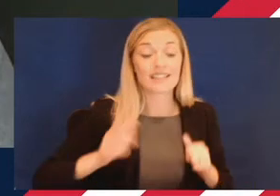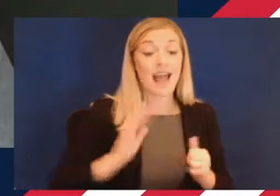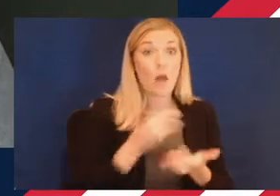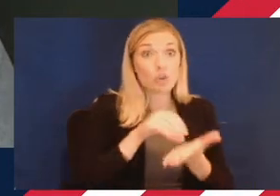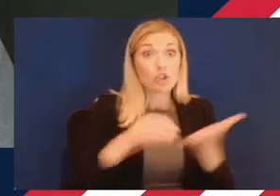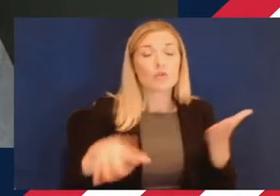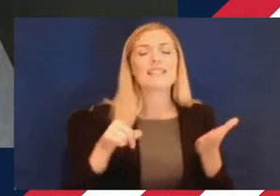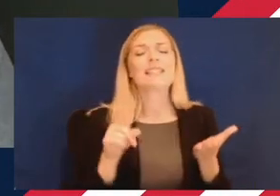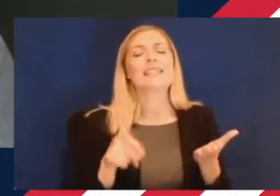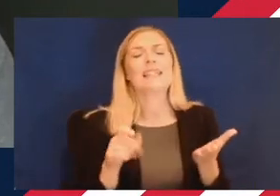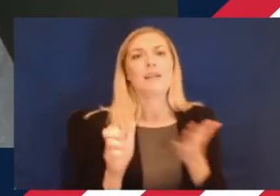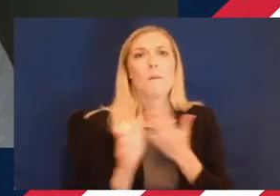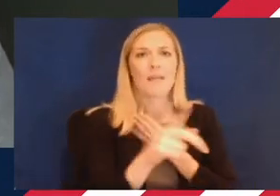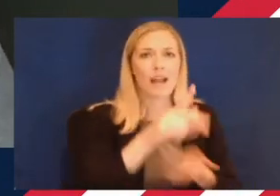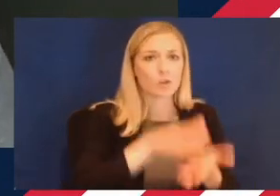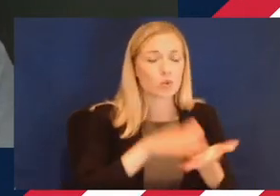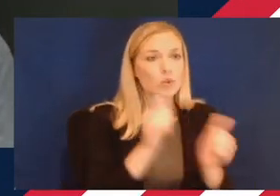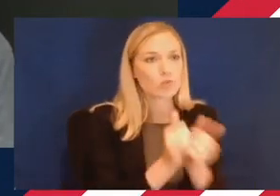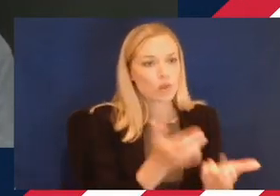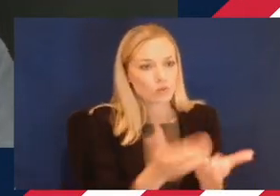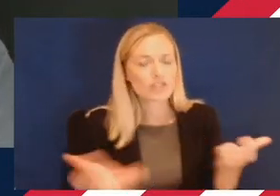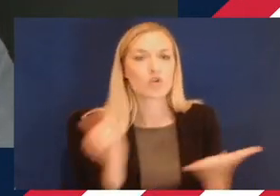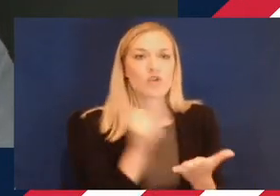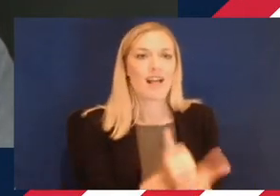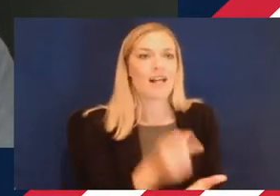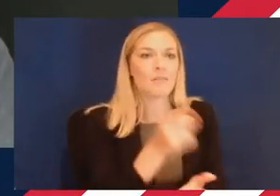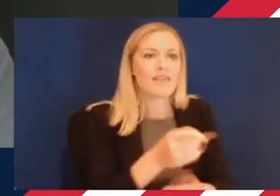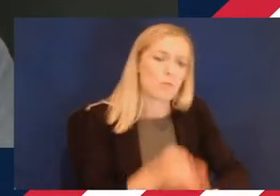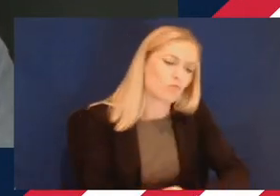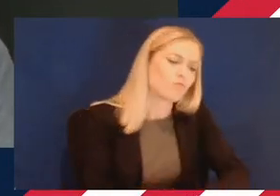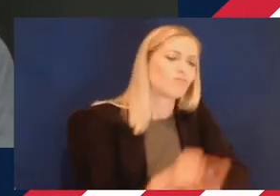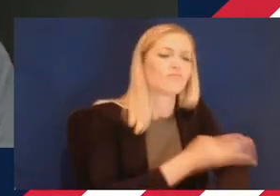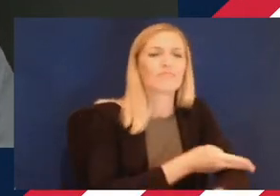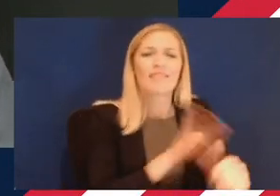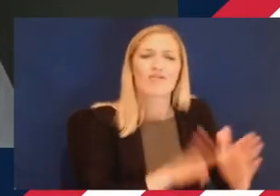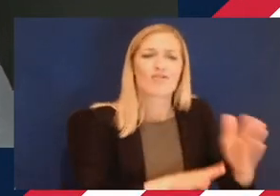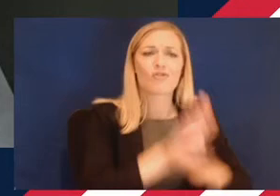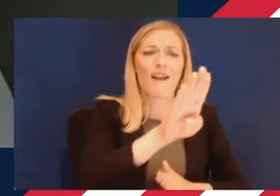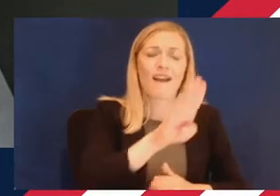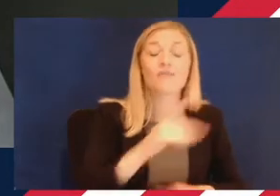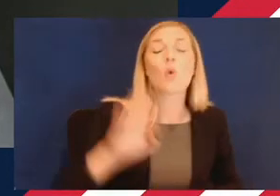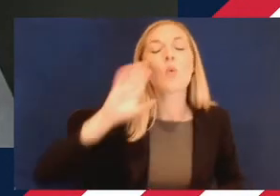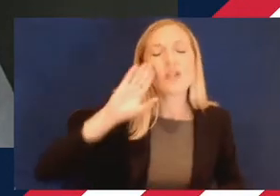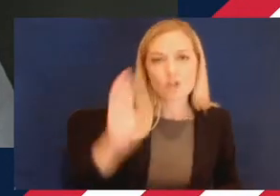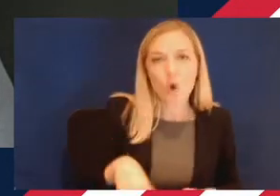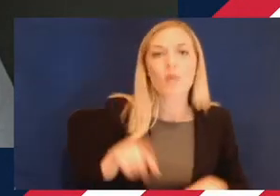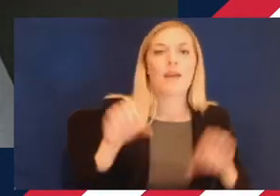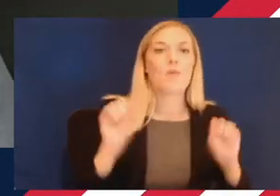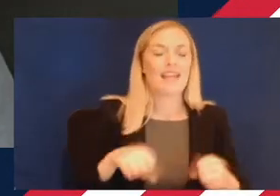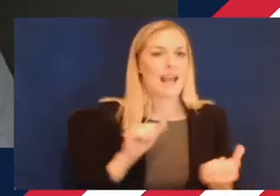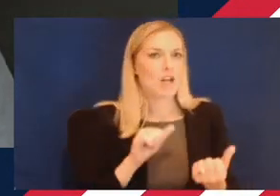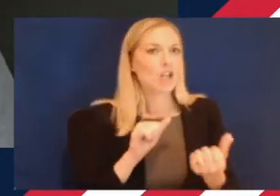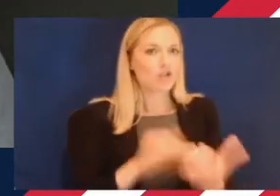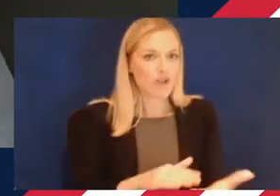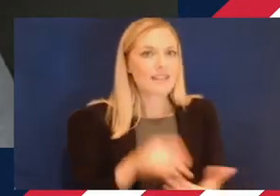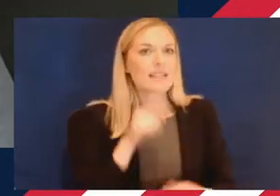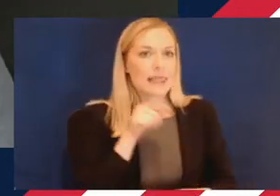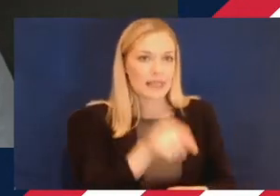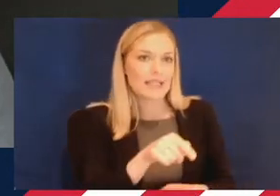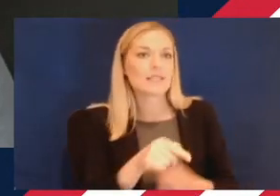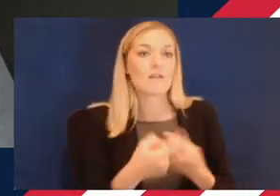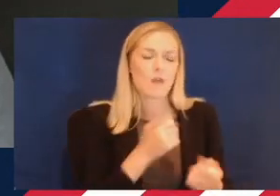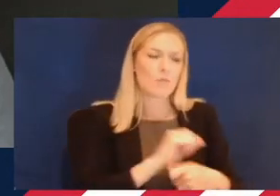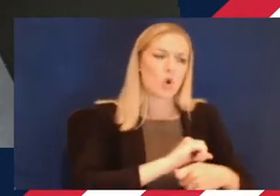with resources to help them recover and thrive. We know we can address the fallout from COVID-19 and also address